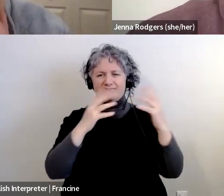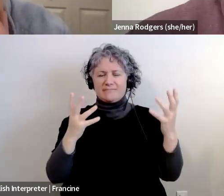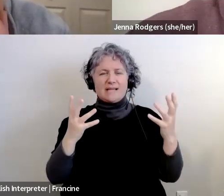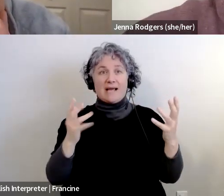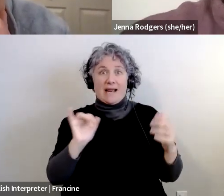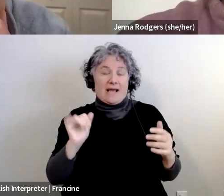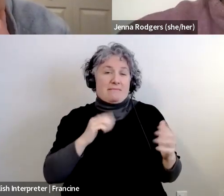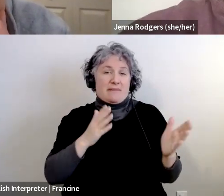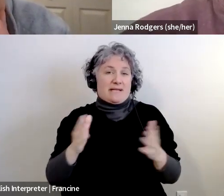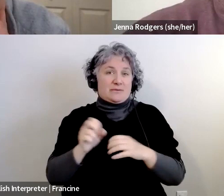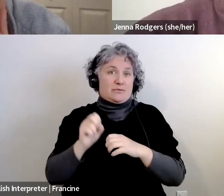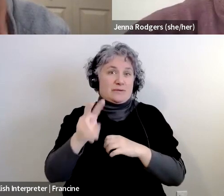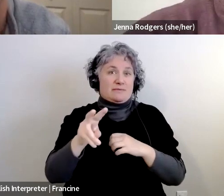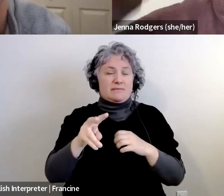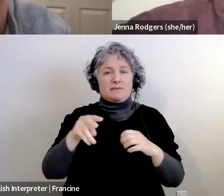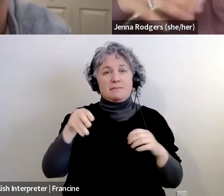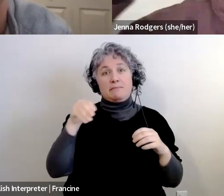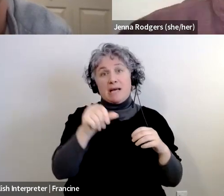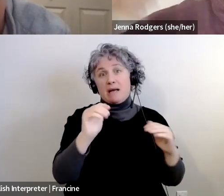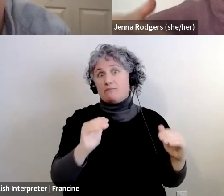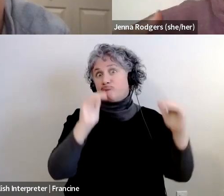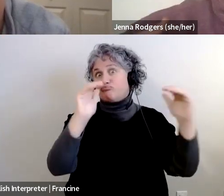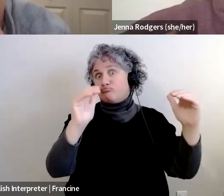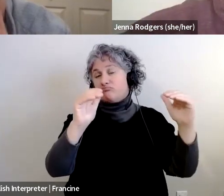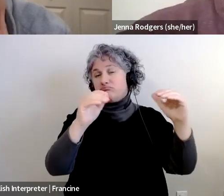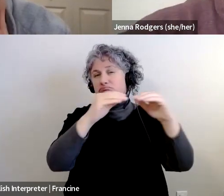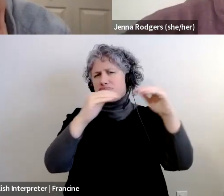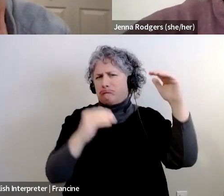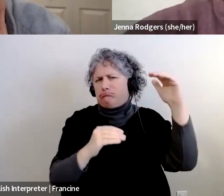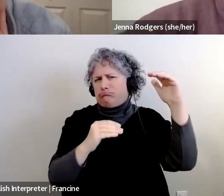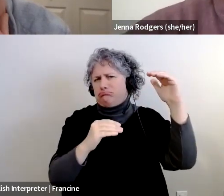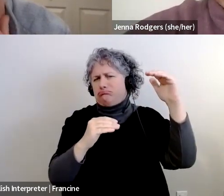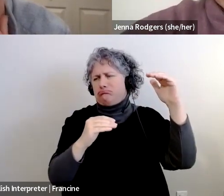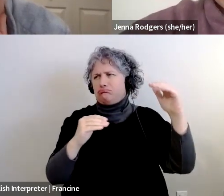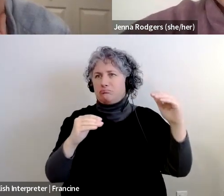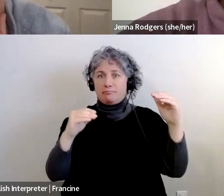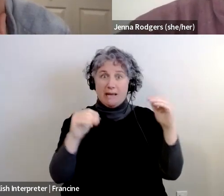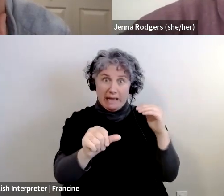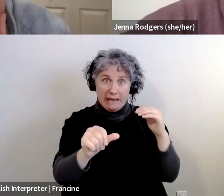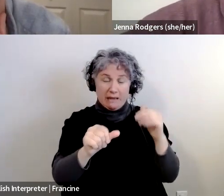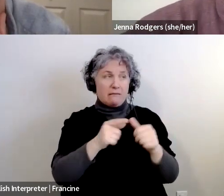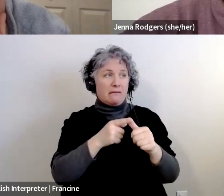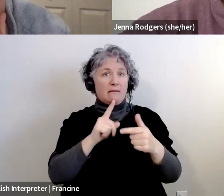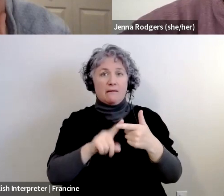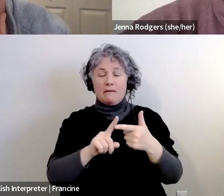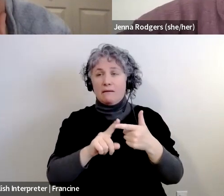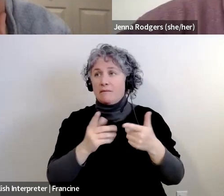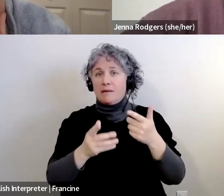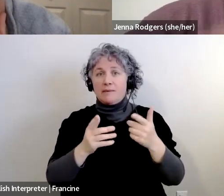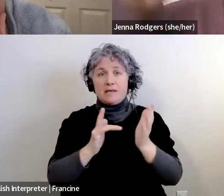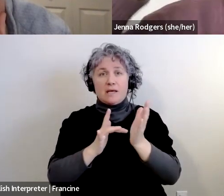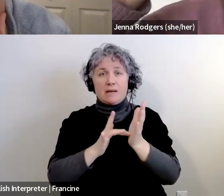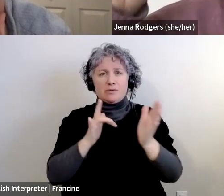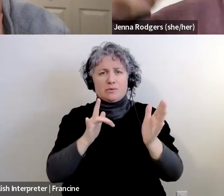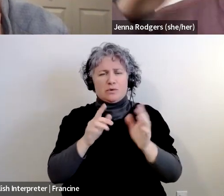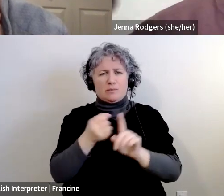I was going to kind of jump to, like, pay scale, opportunities for pay inequity inside of the room, but it could also legitimize, like, maybe abusive